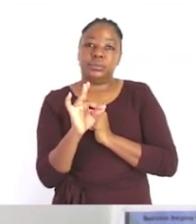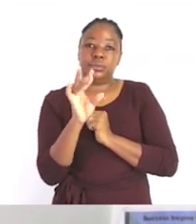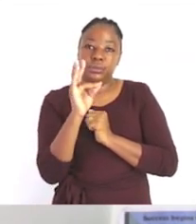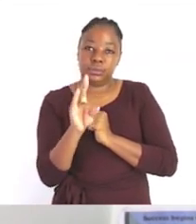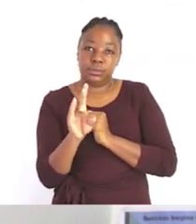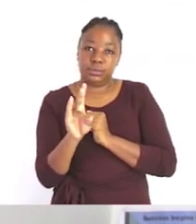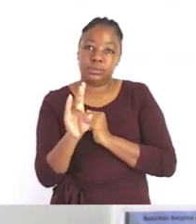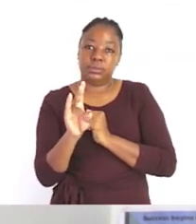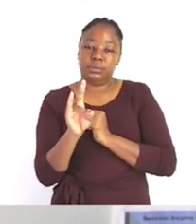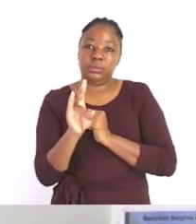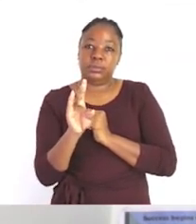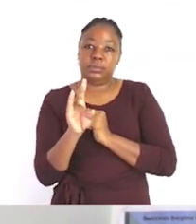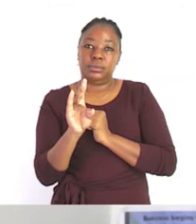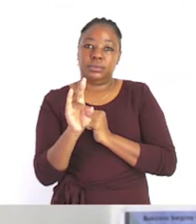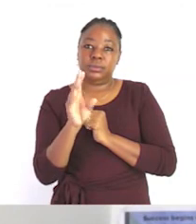7,